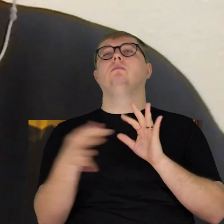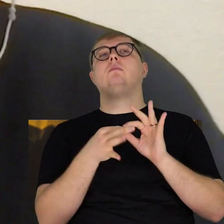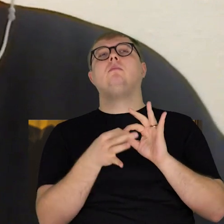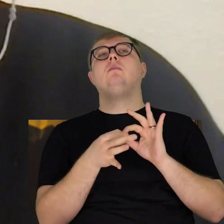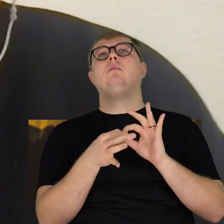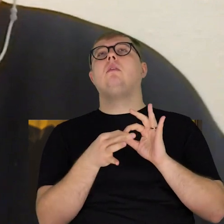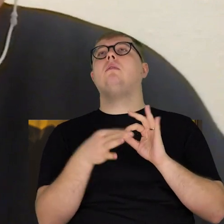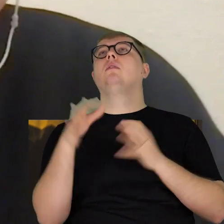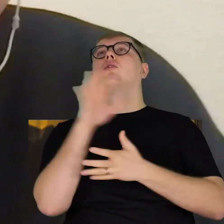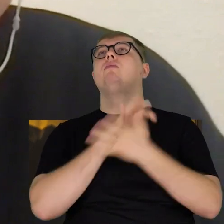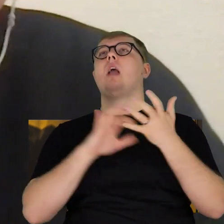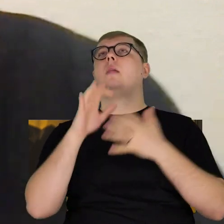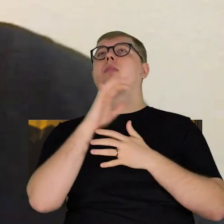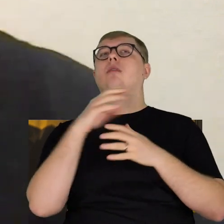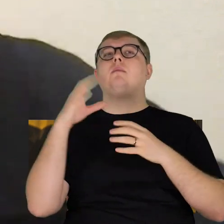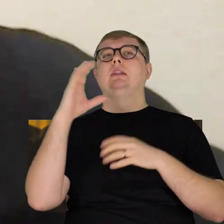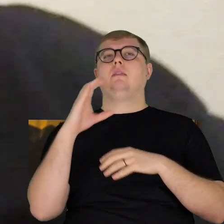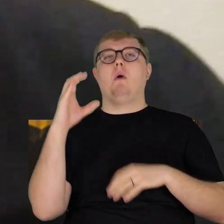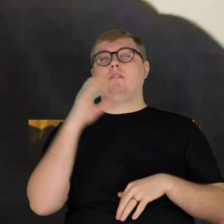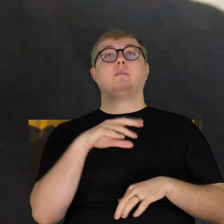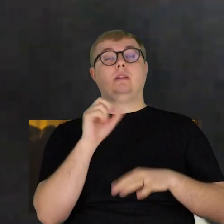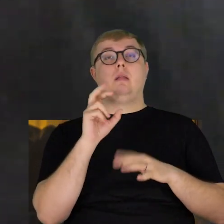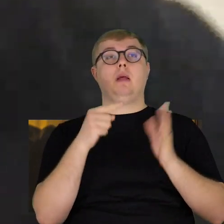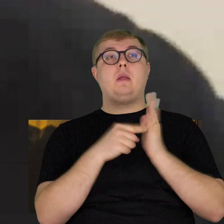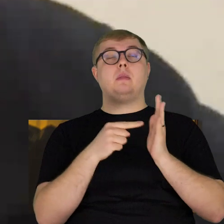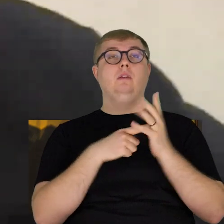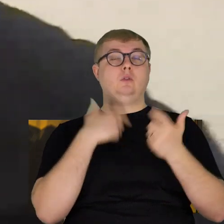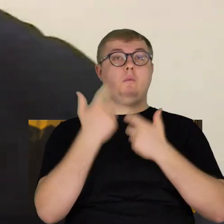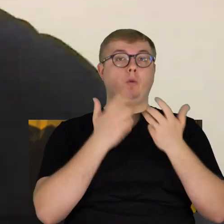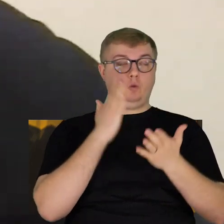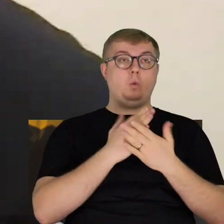Yeah, we did a project over the summer.